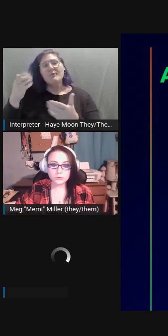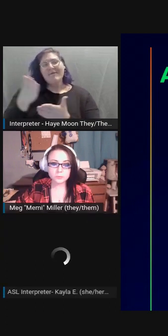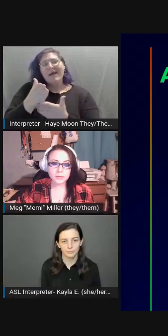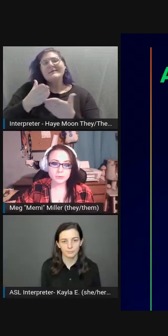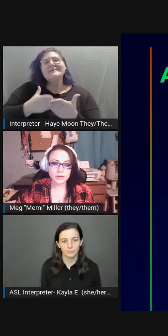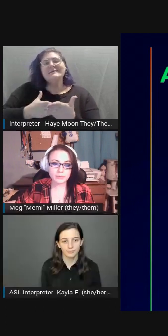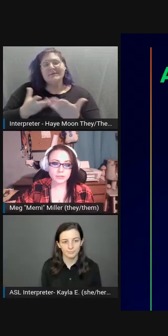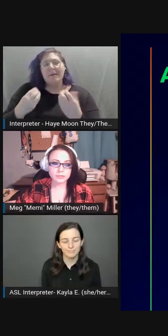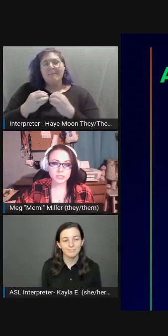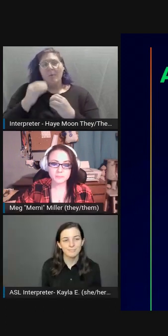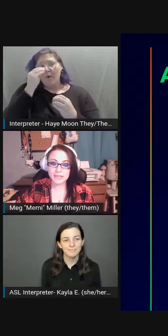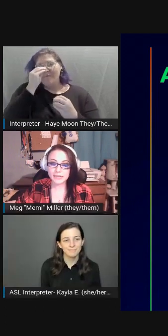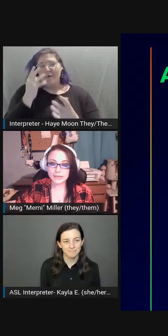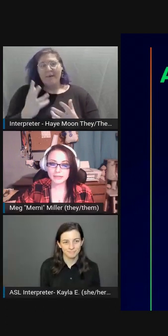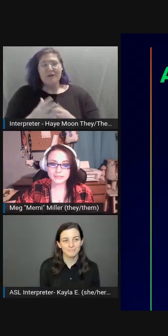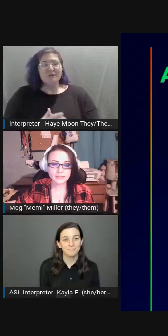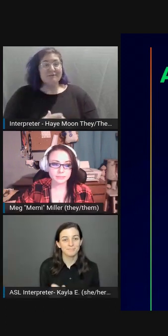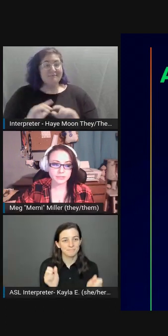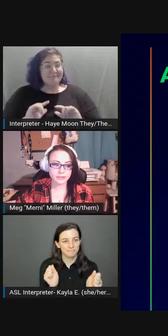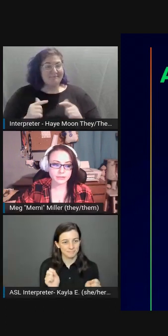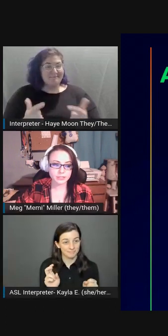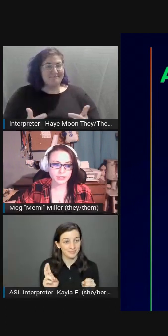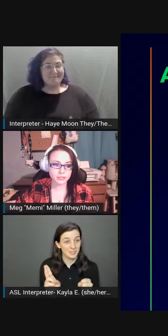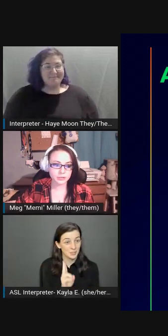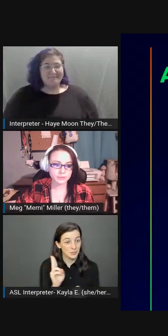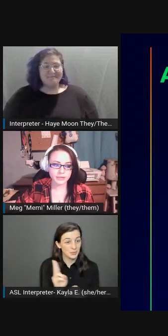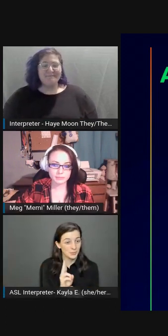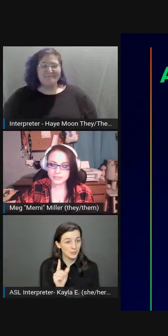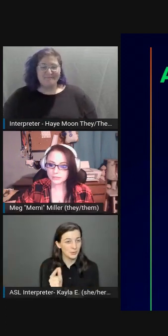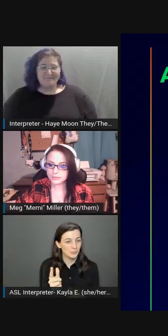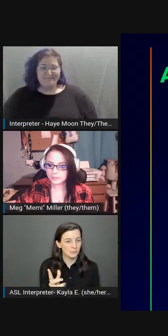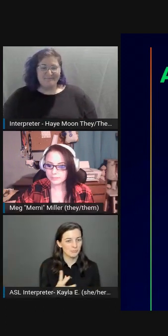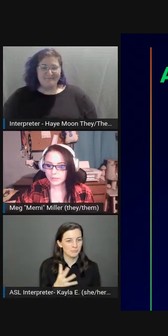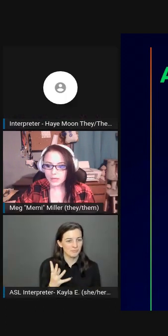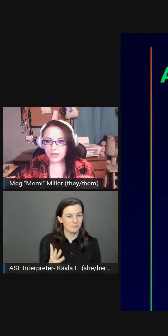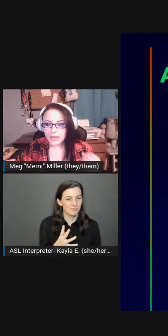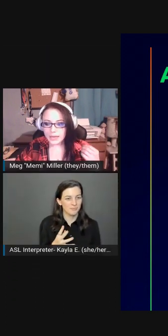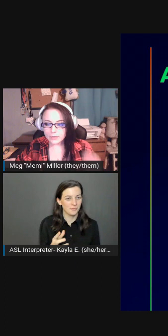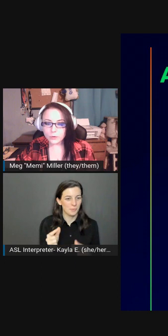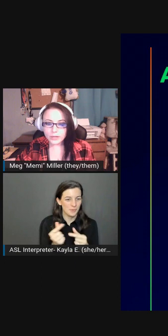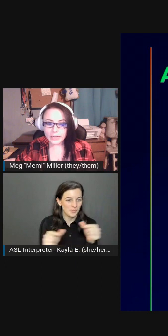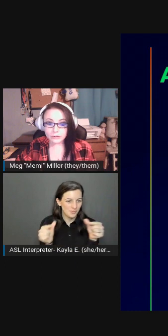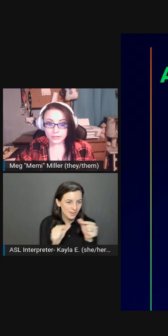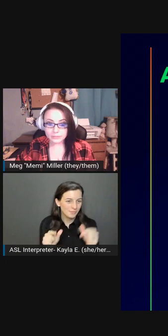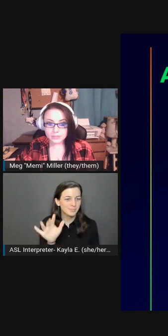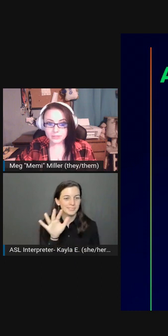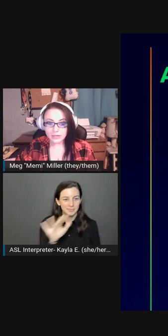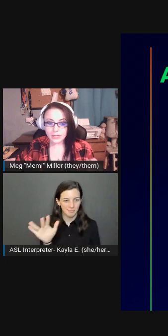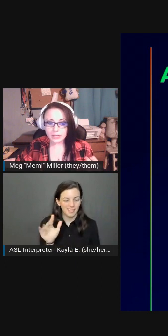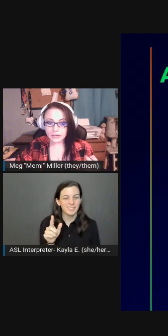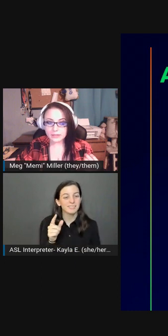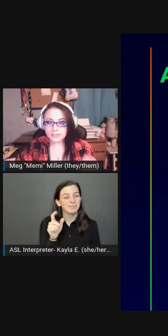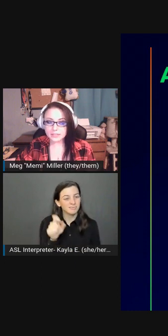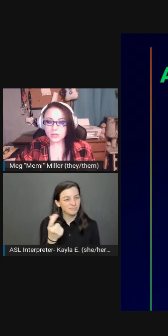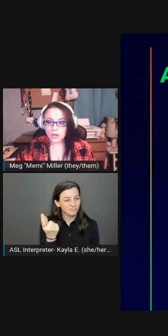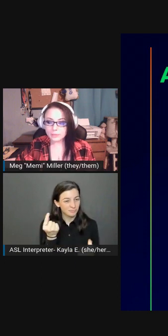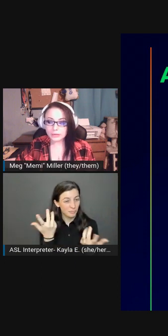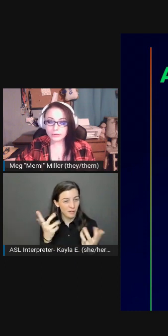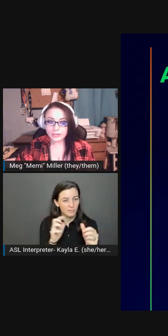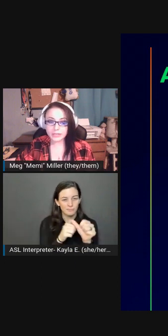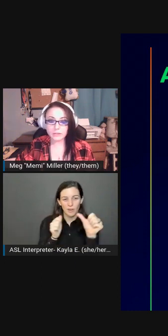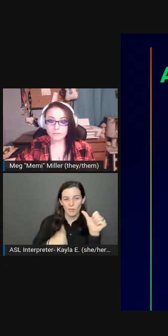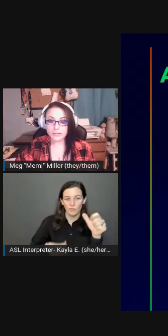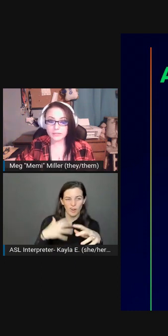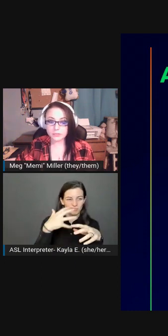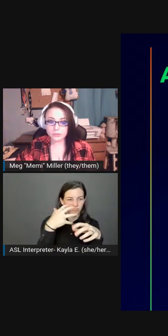Use proper grammar, spelling, and simple language. Oh, I mixed those up. And avoid acronyms. This is all